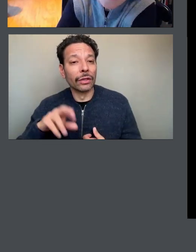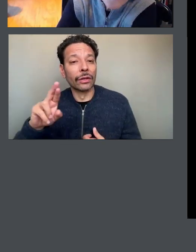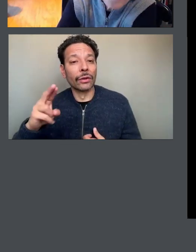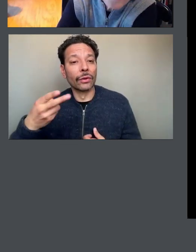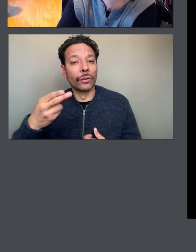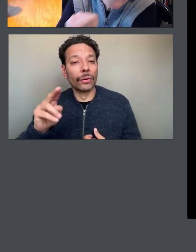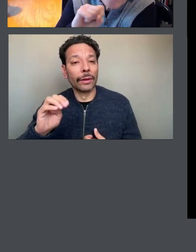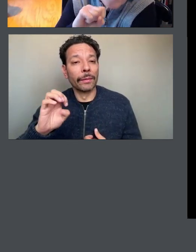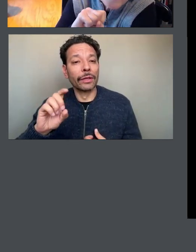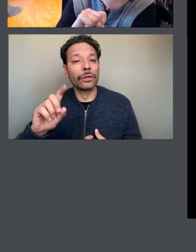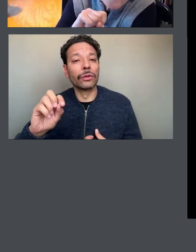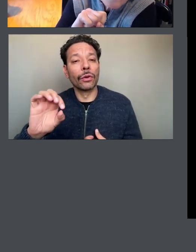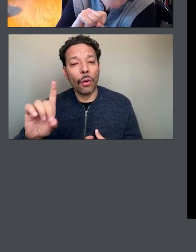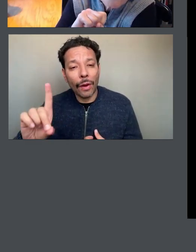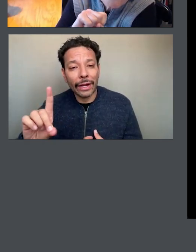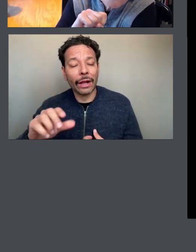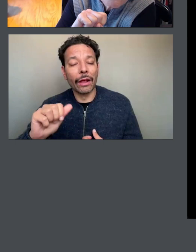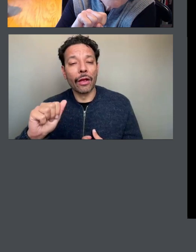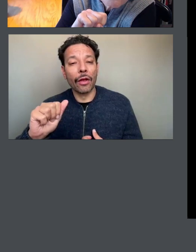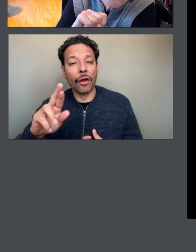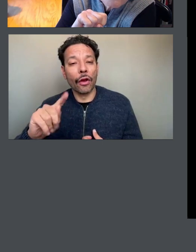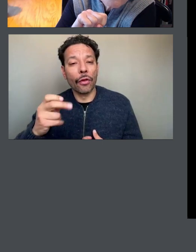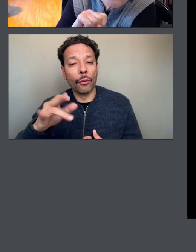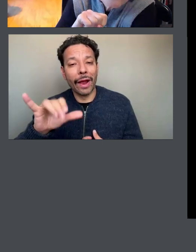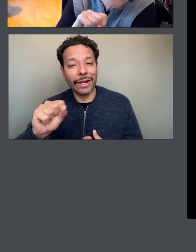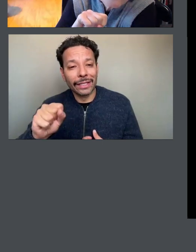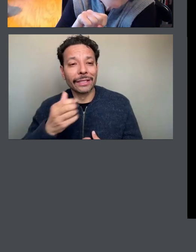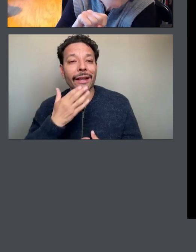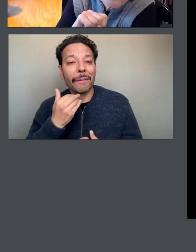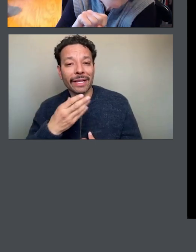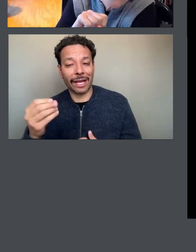arthritis, diabetes, and obesity.